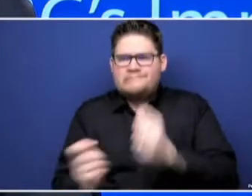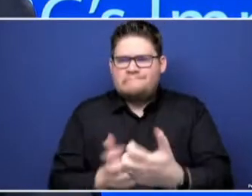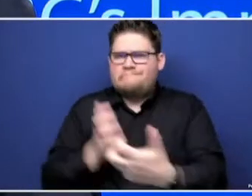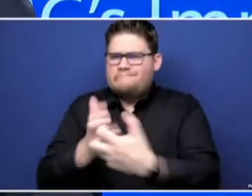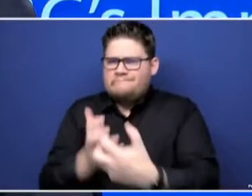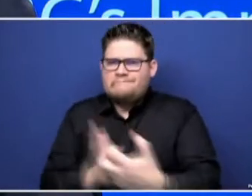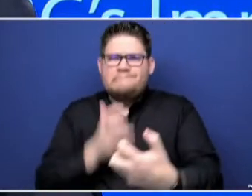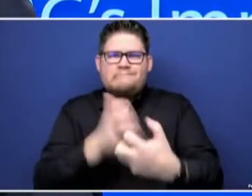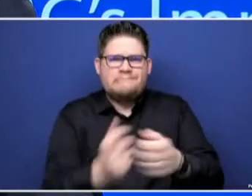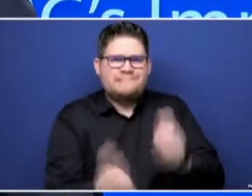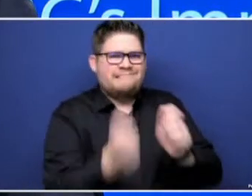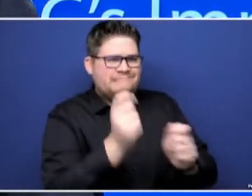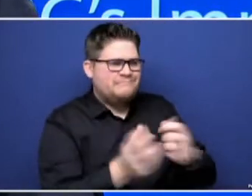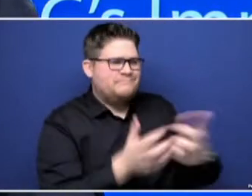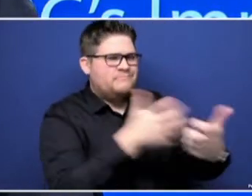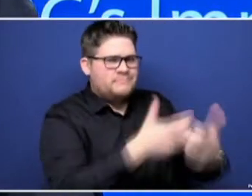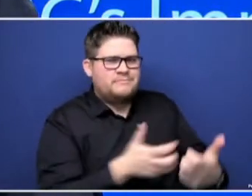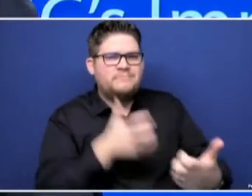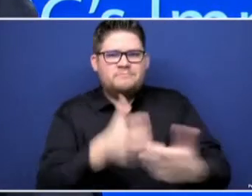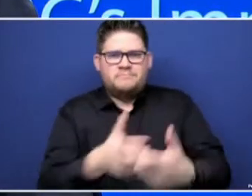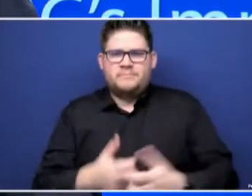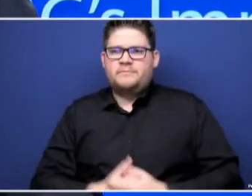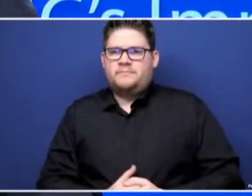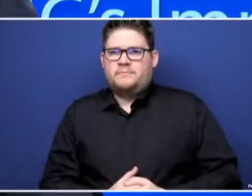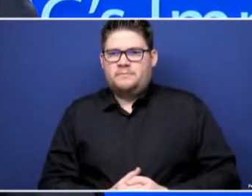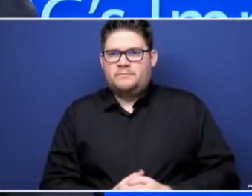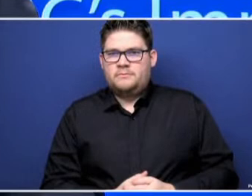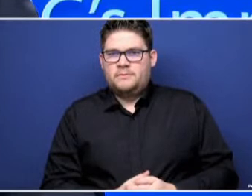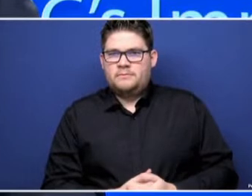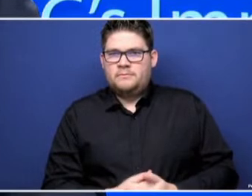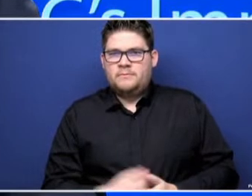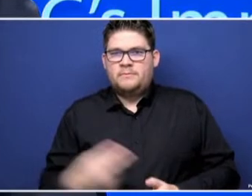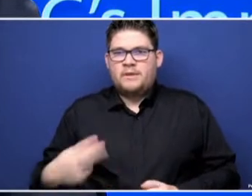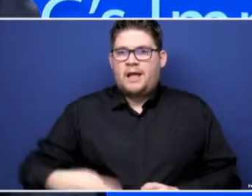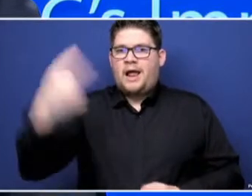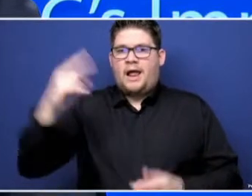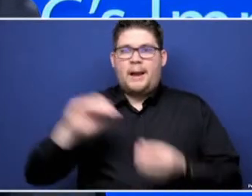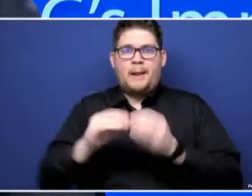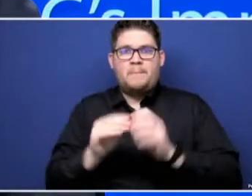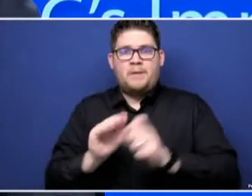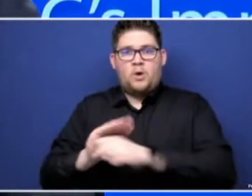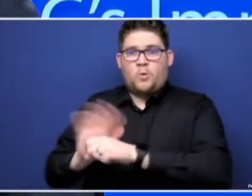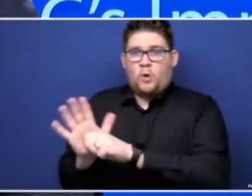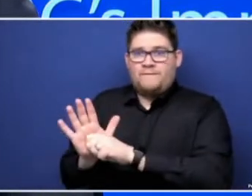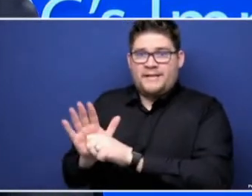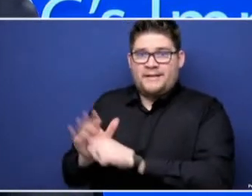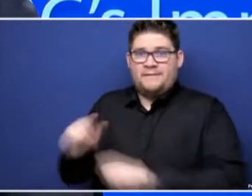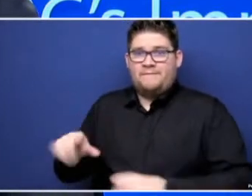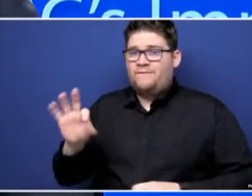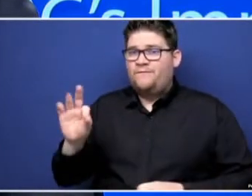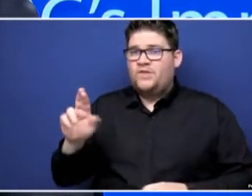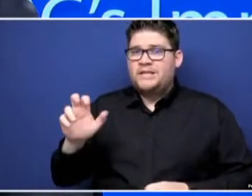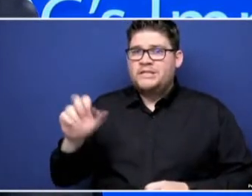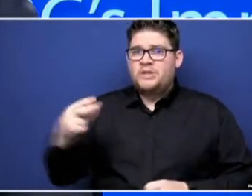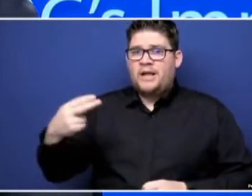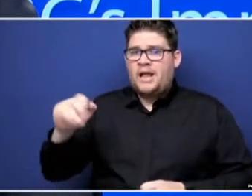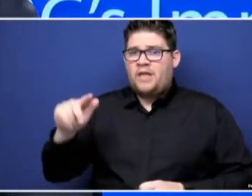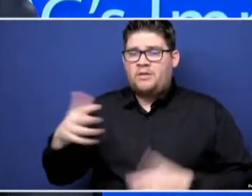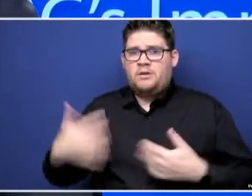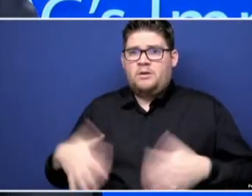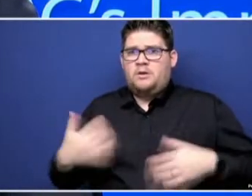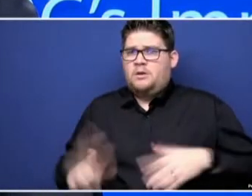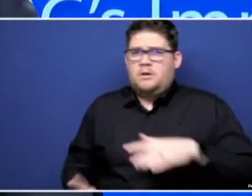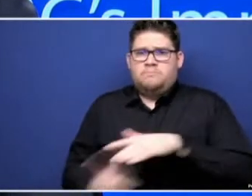to do in our tourism sector, on board is a great asset to us. We have time for one more question, and that is Mary Burke, Island